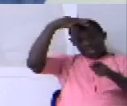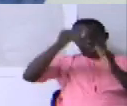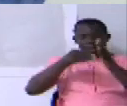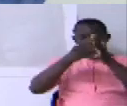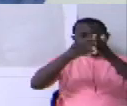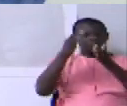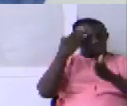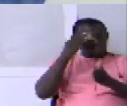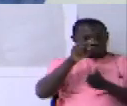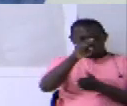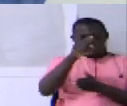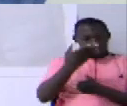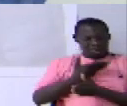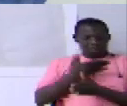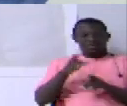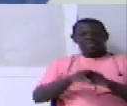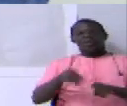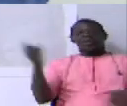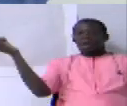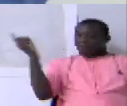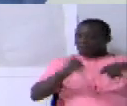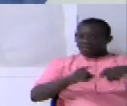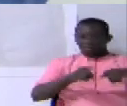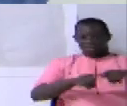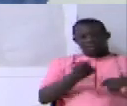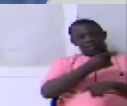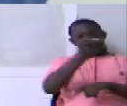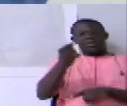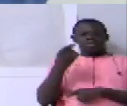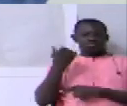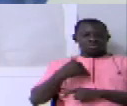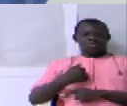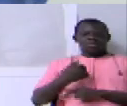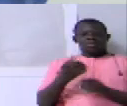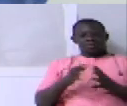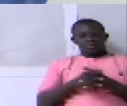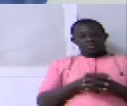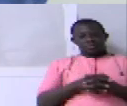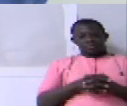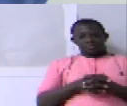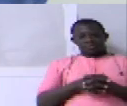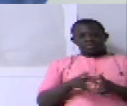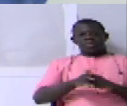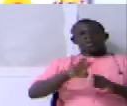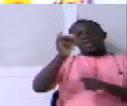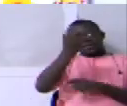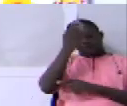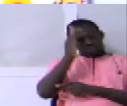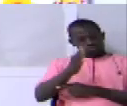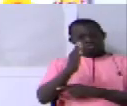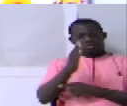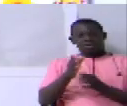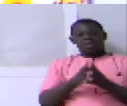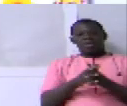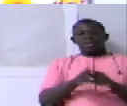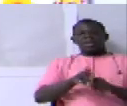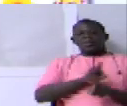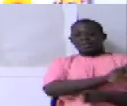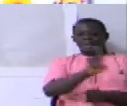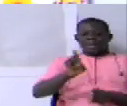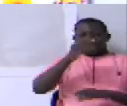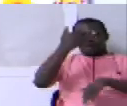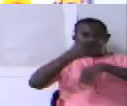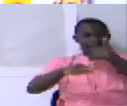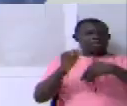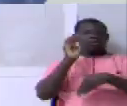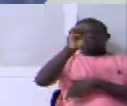you had beaten these people. Adung operations la nyaton ko yenyi lonko yenyi molo butele. That's true. Onya. They never called you